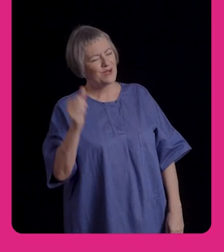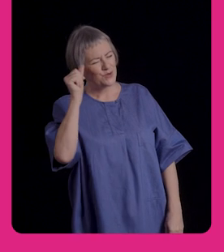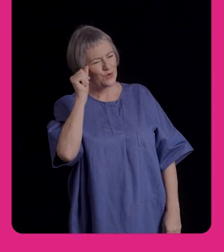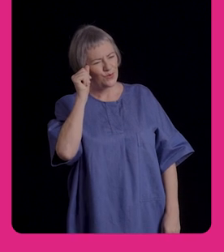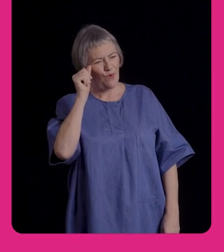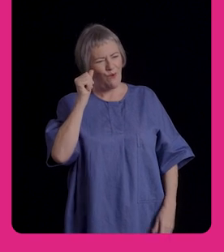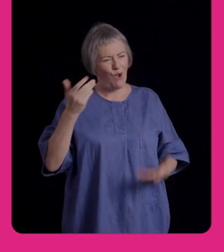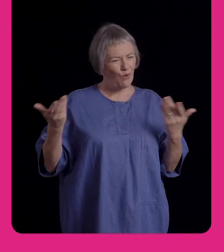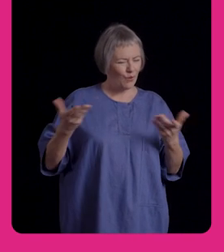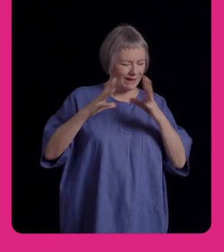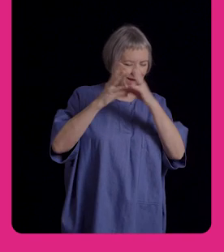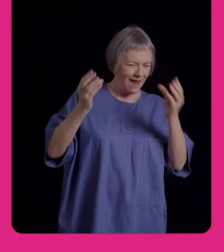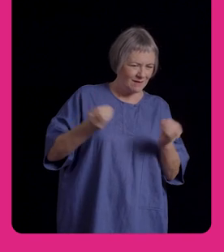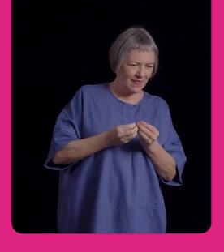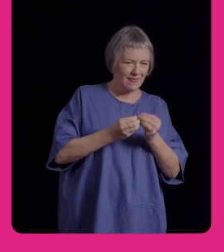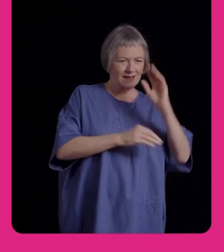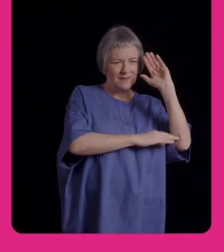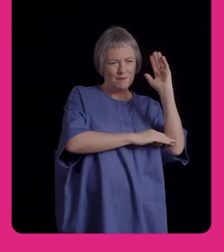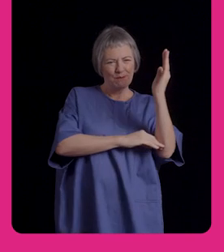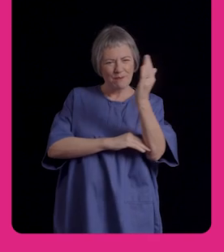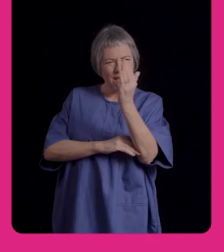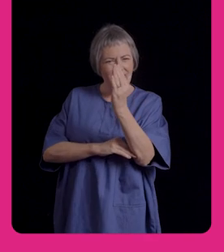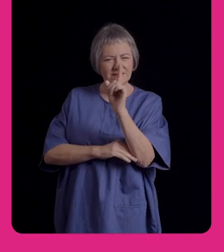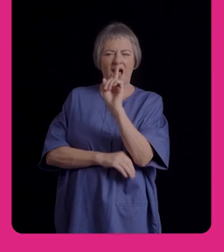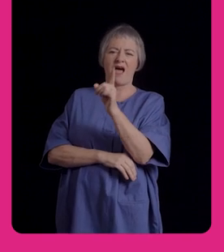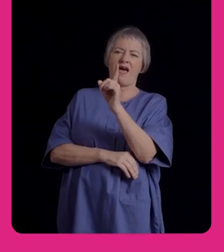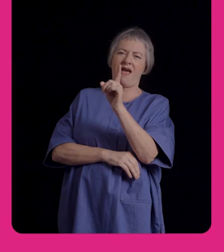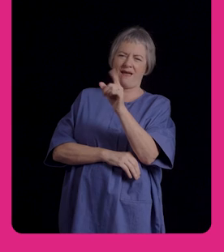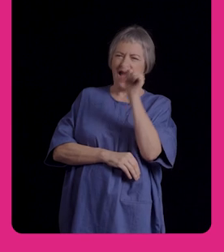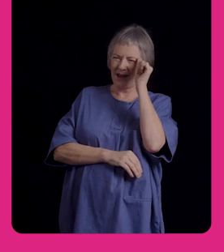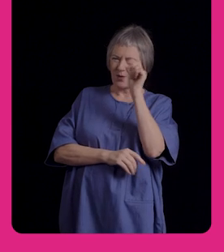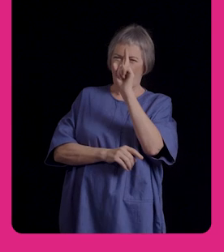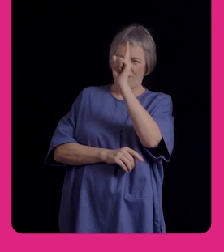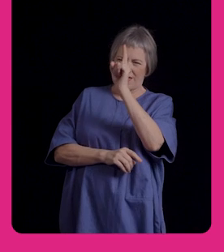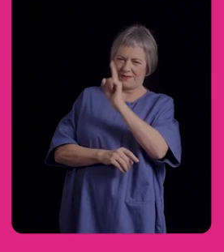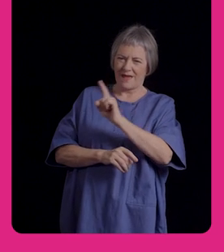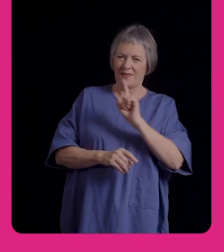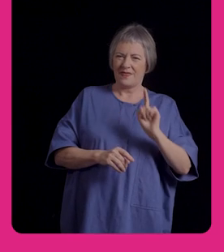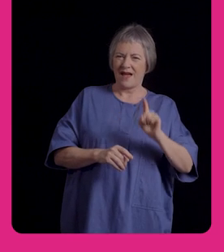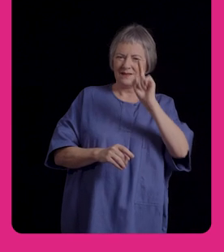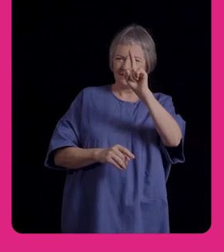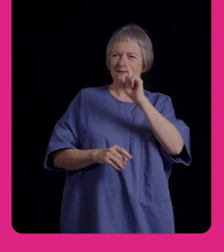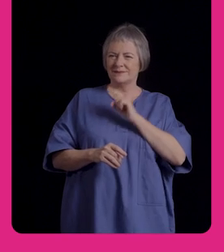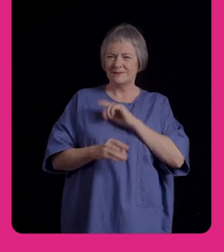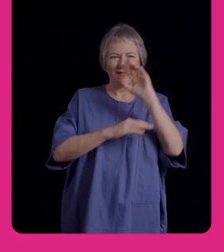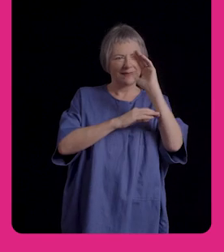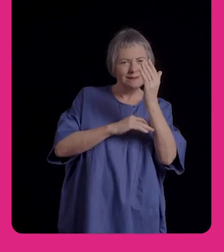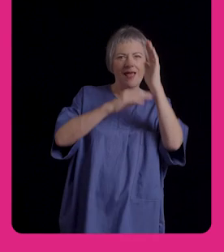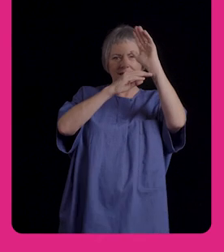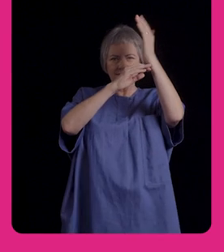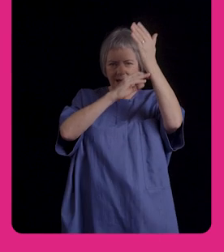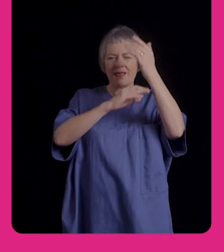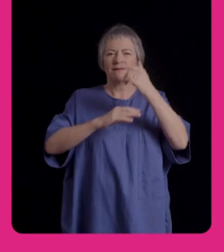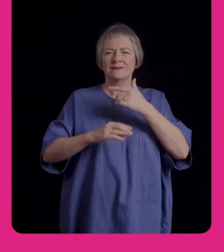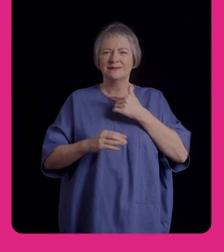of the ship, like you know the masts, the sail. Like you're looking at the ship and you're like, oh, this is a two-masted topsail schooner, and I know